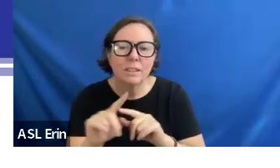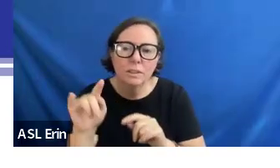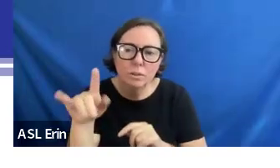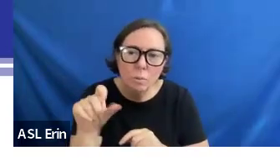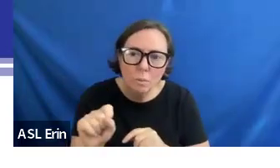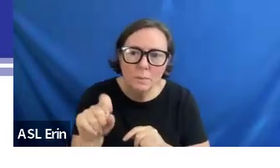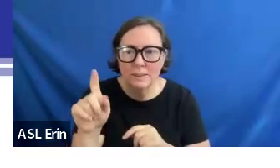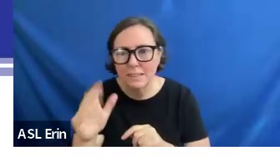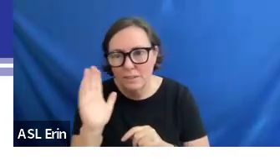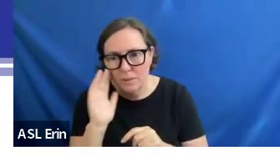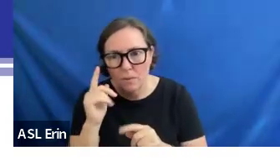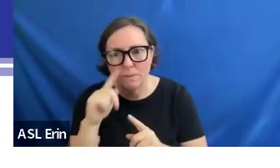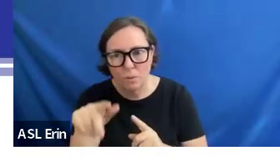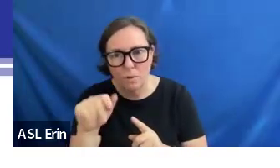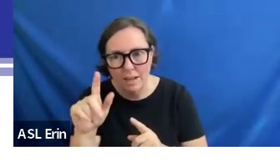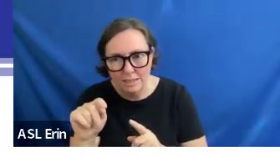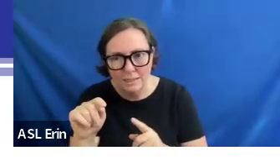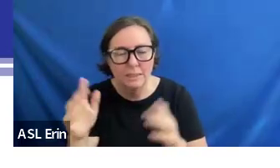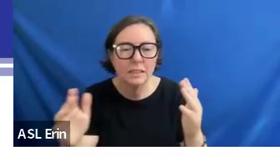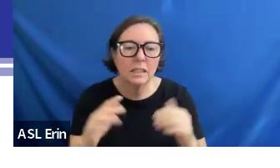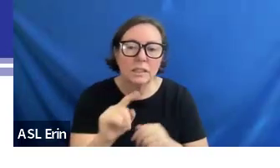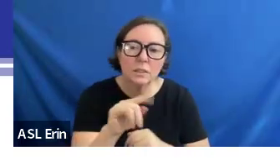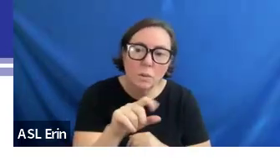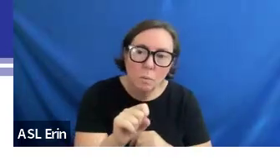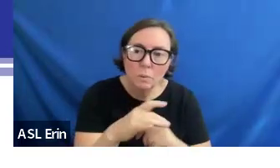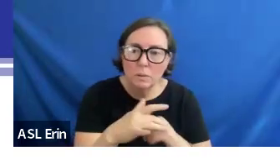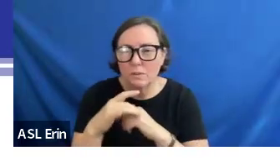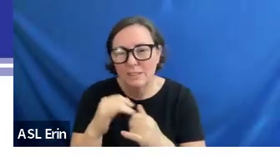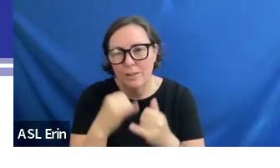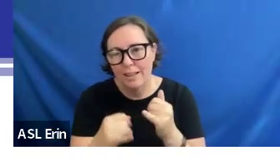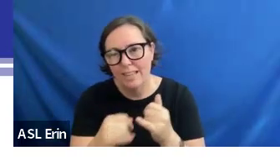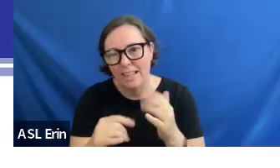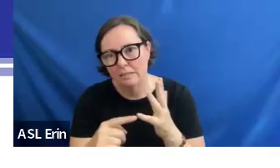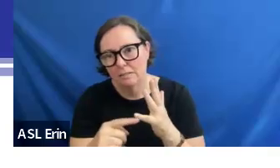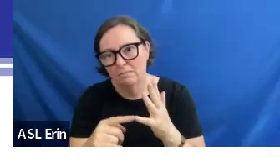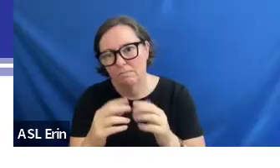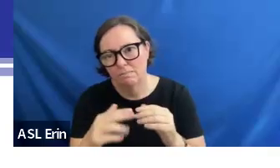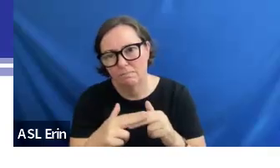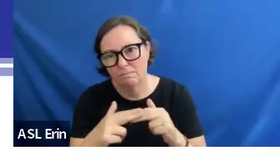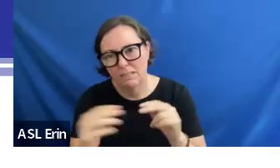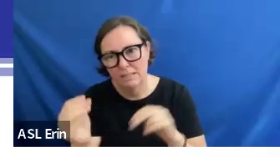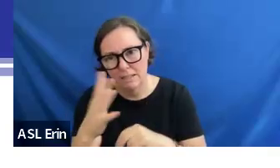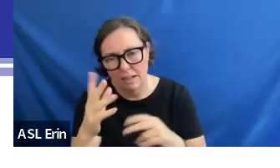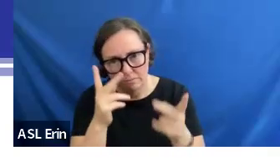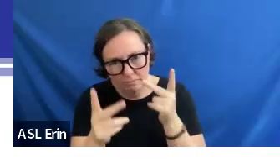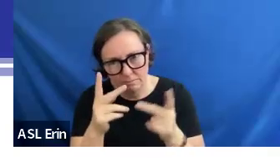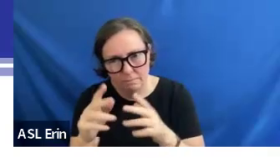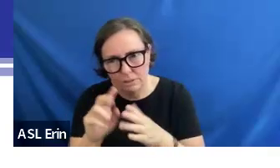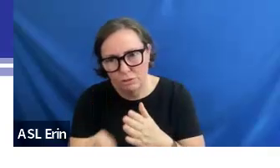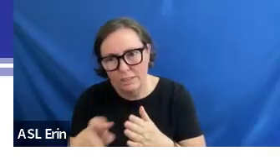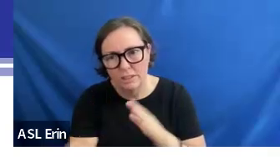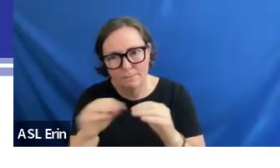technologies. And then we have a tools and resources slide at the end for you folks, so you can do further learning and